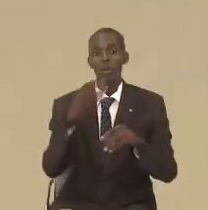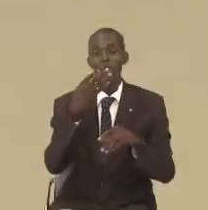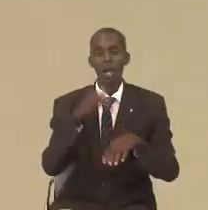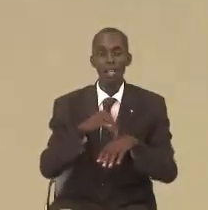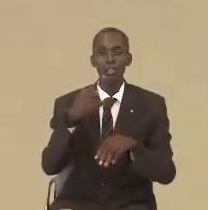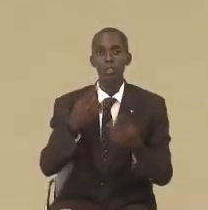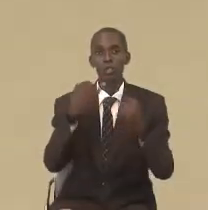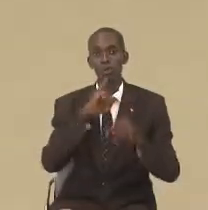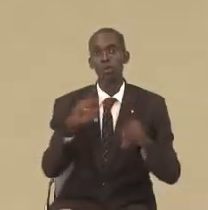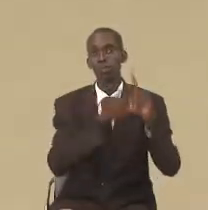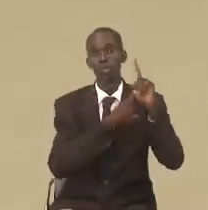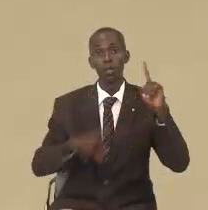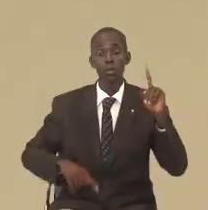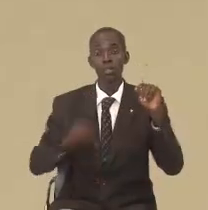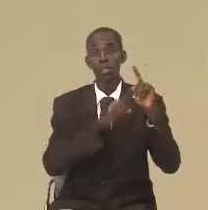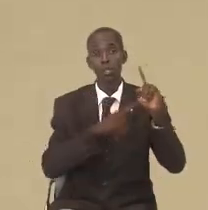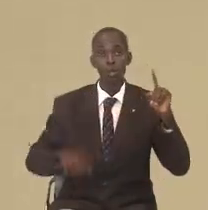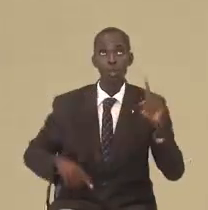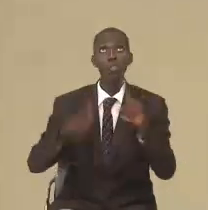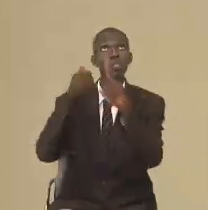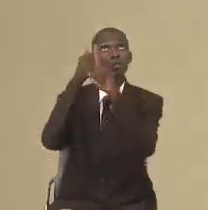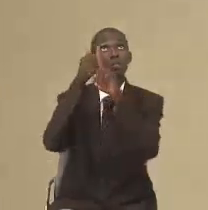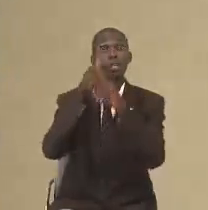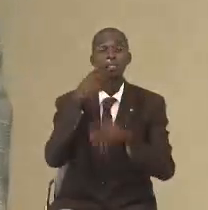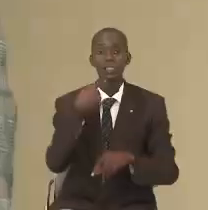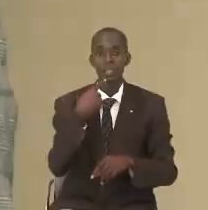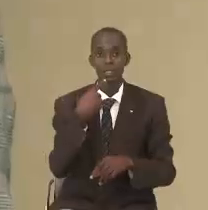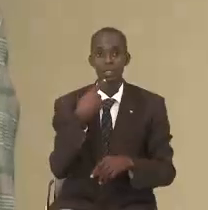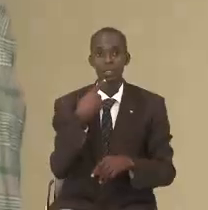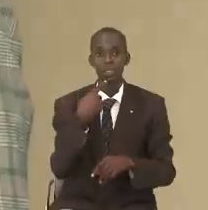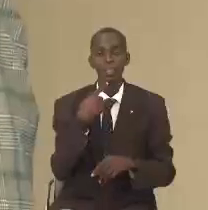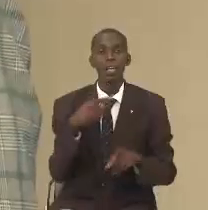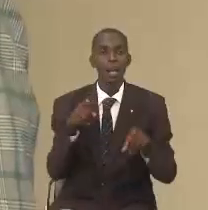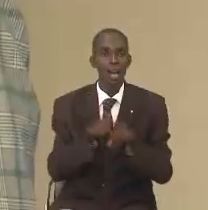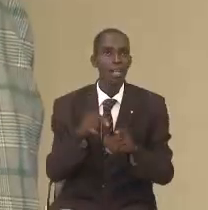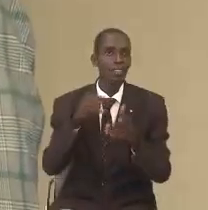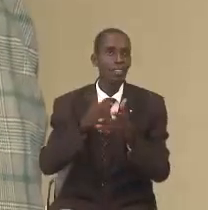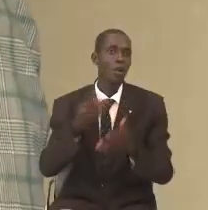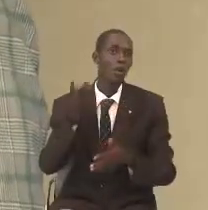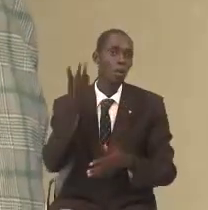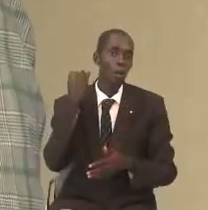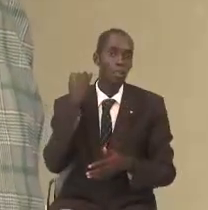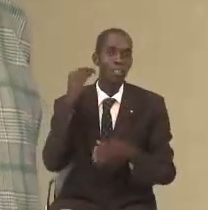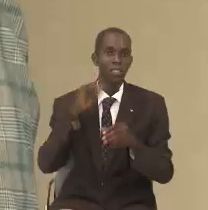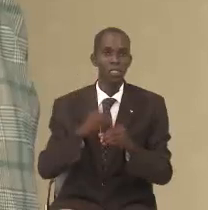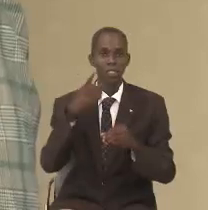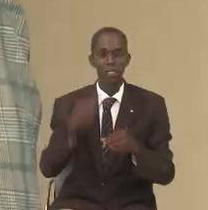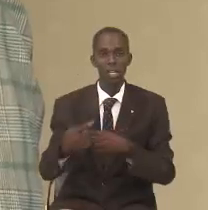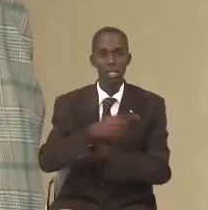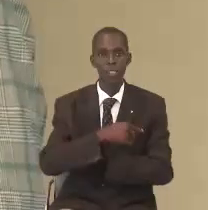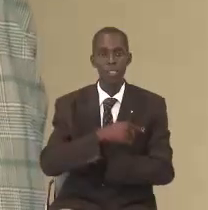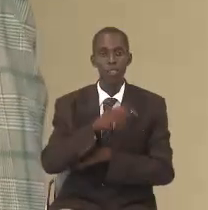Lord. The Lord himself said, as it was in the days of